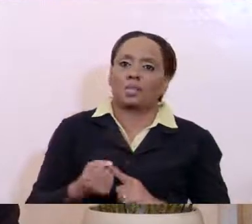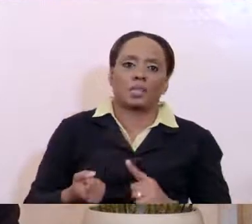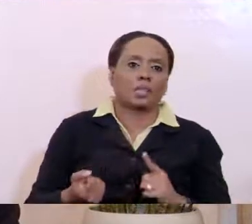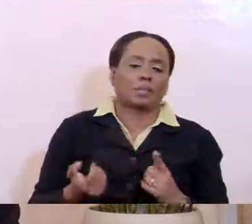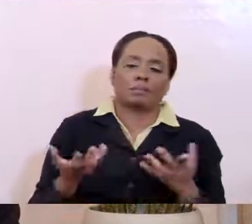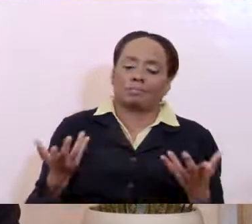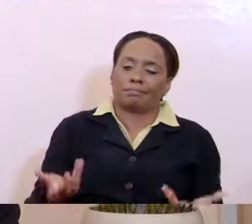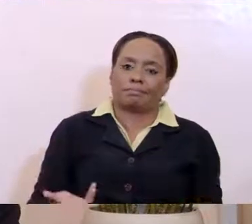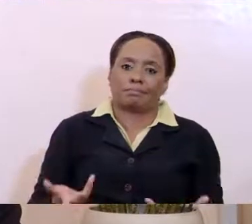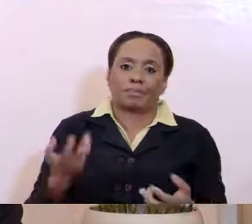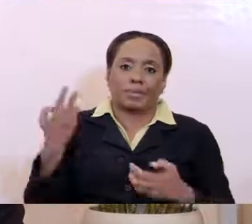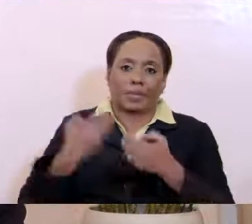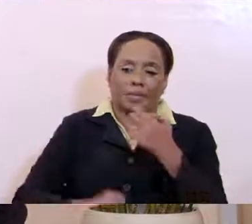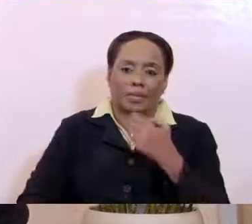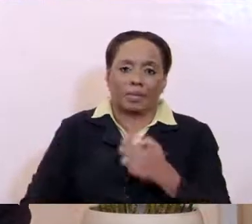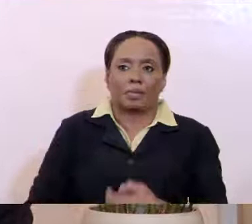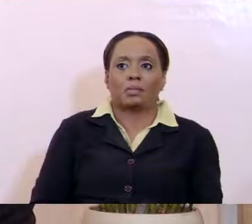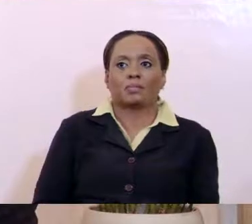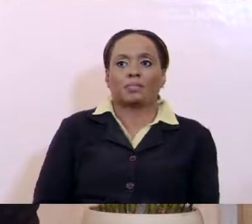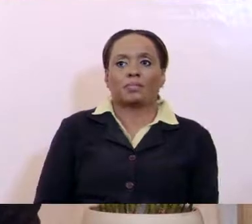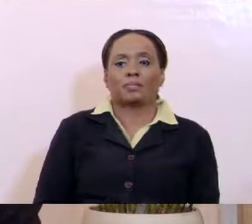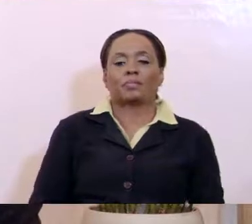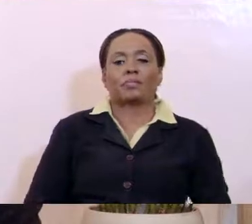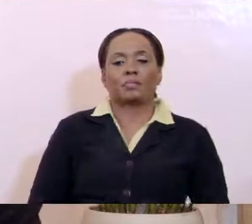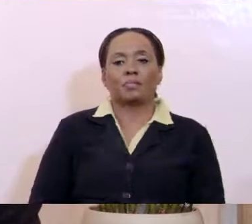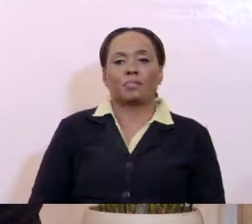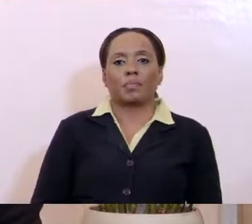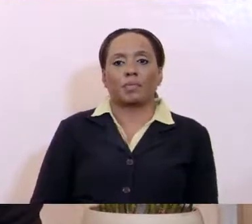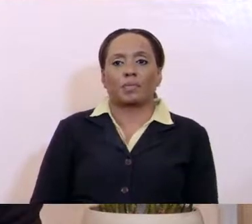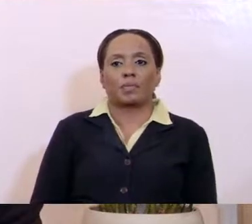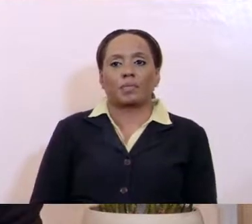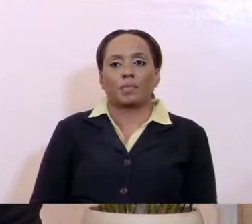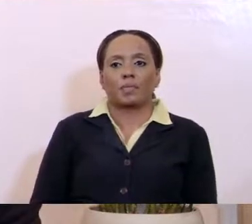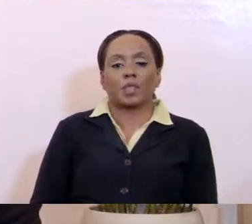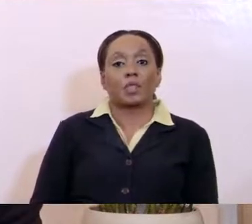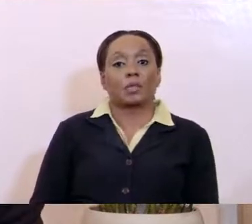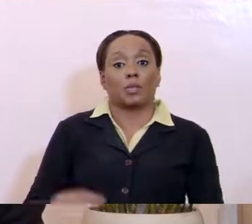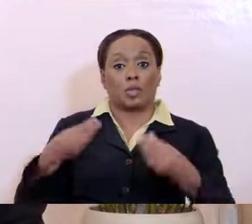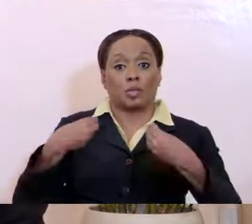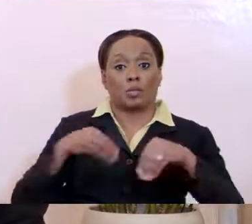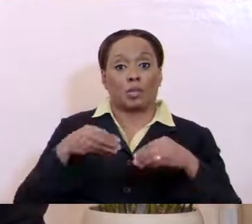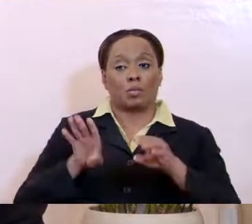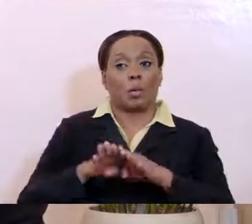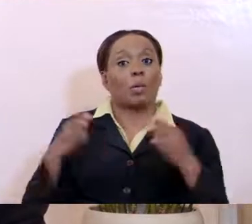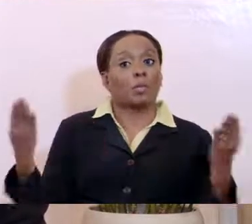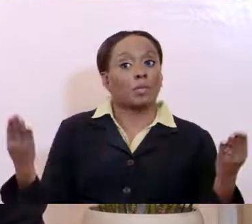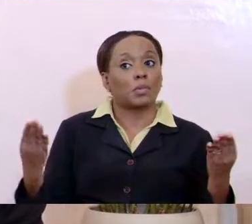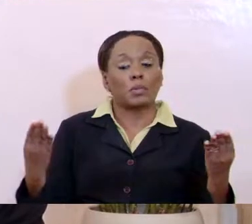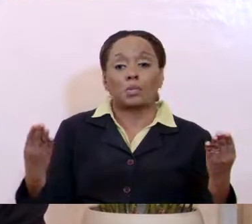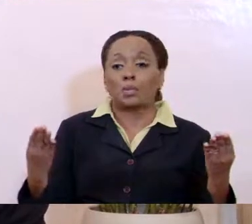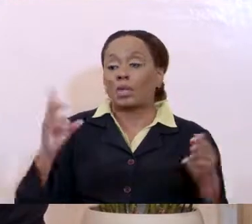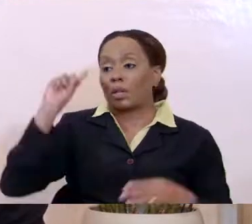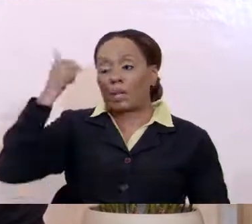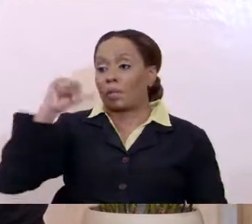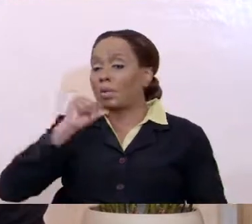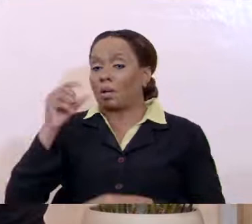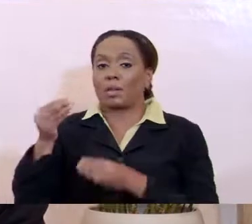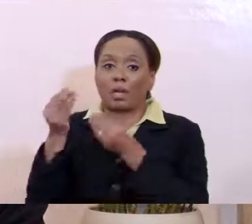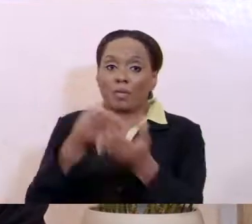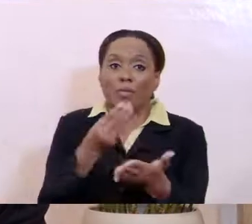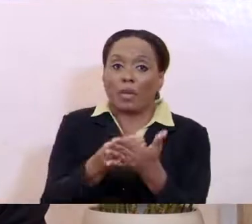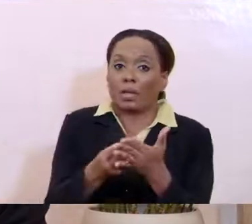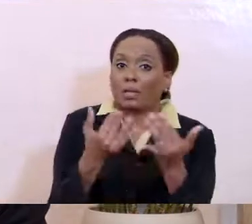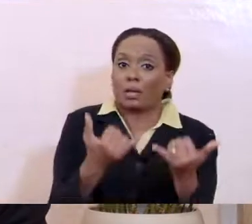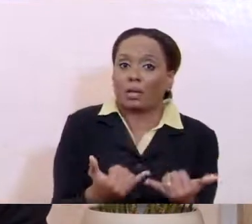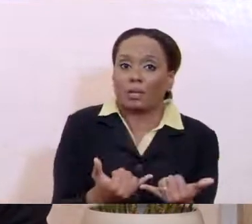my answer to you is, shops obviously would stop benefiting from the subsidy because they're allowed to